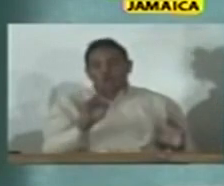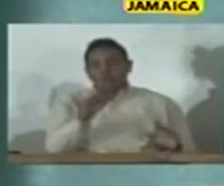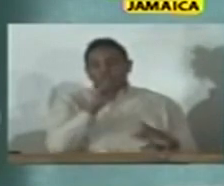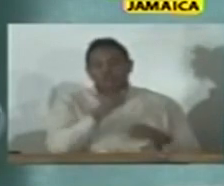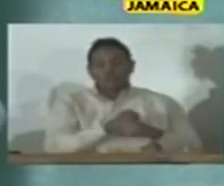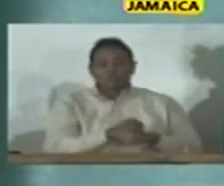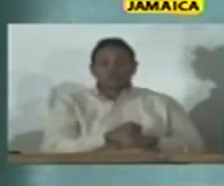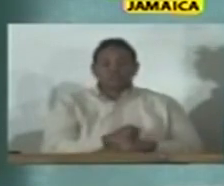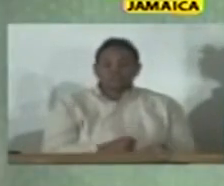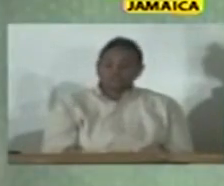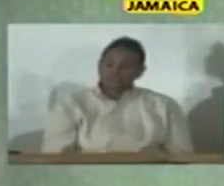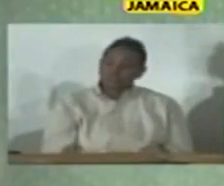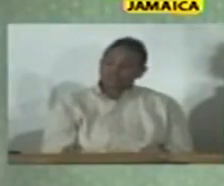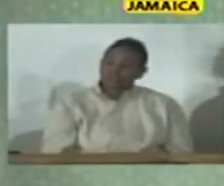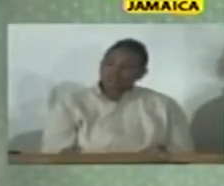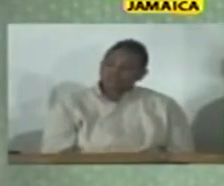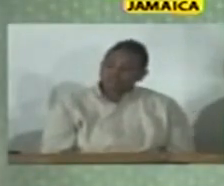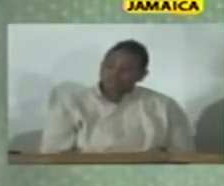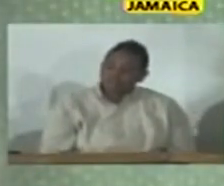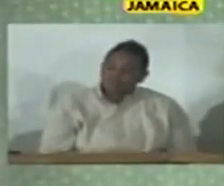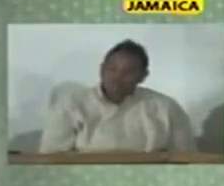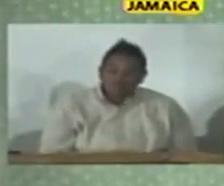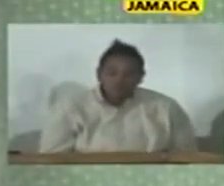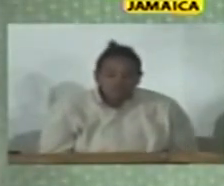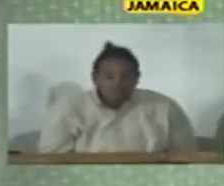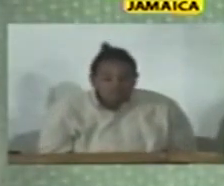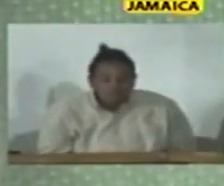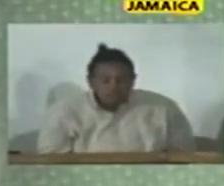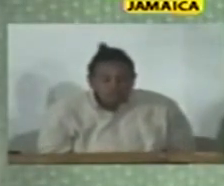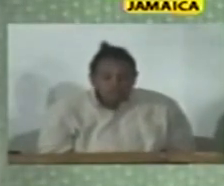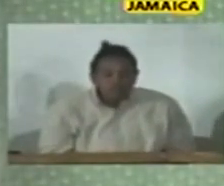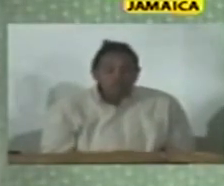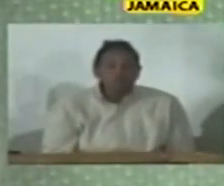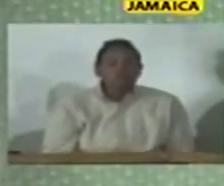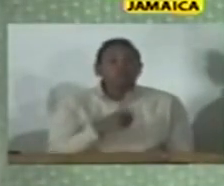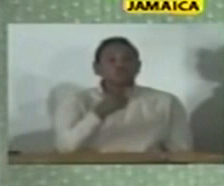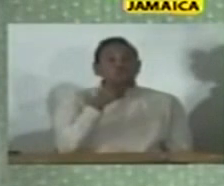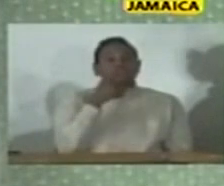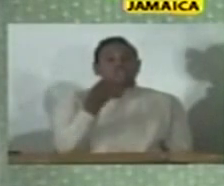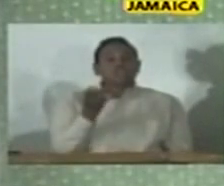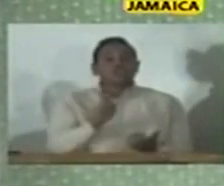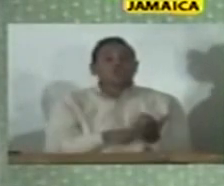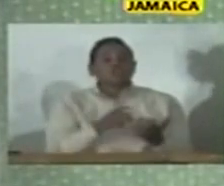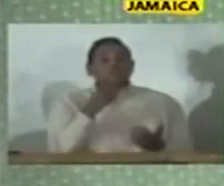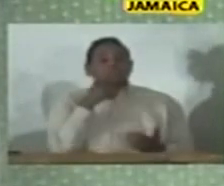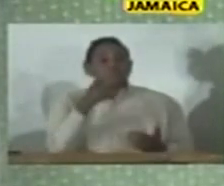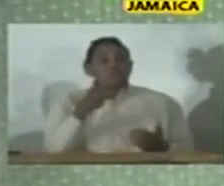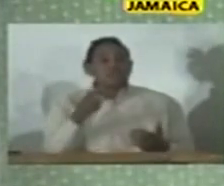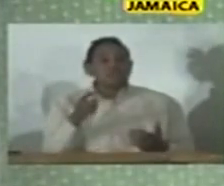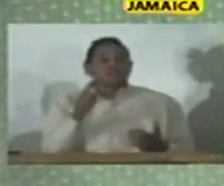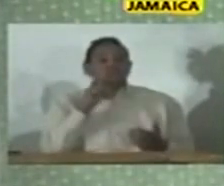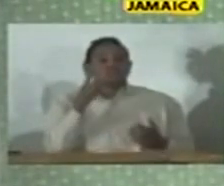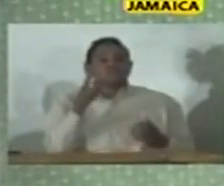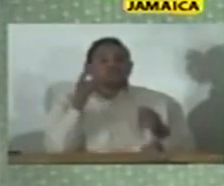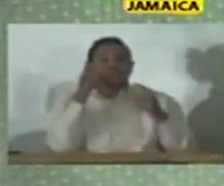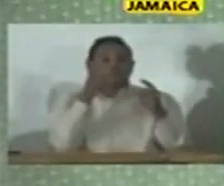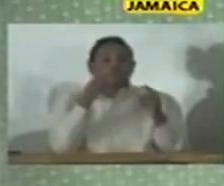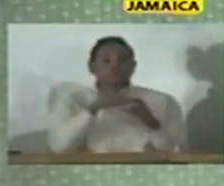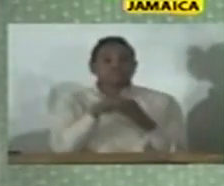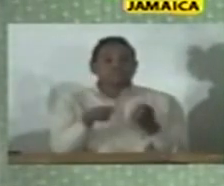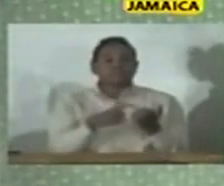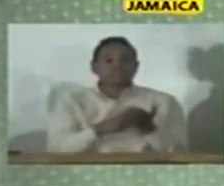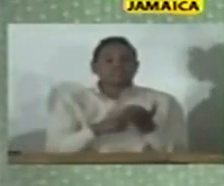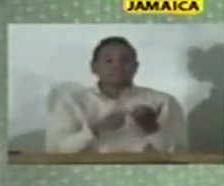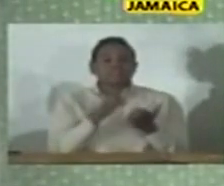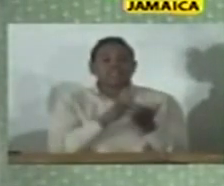Senator Brown, you got up and said a while ago that it is your purpose in this debate to clear the name